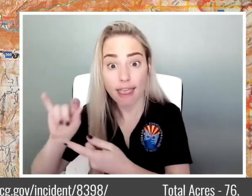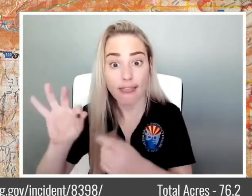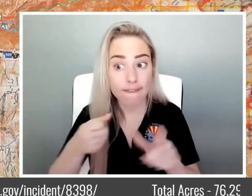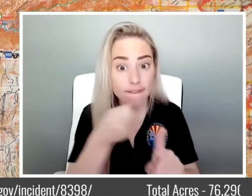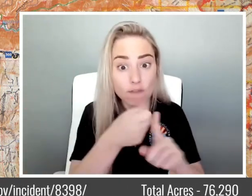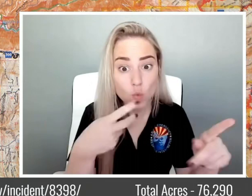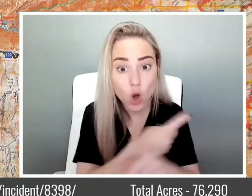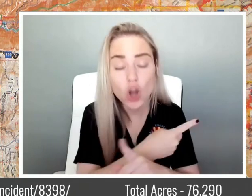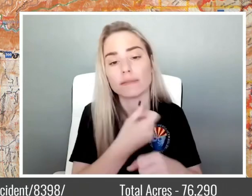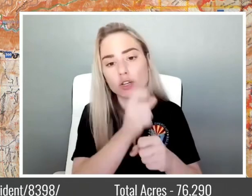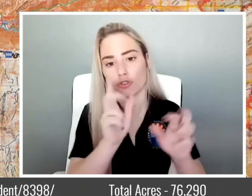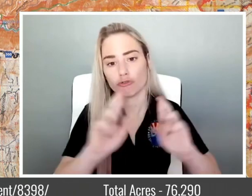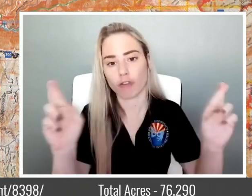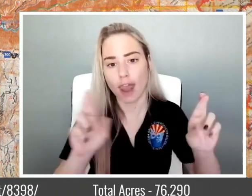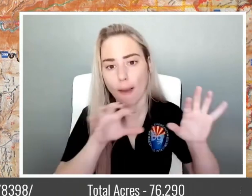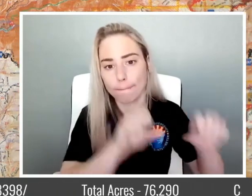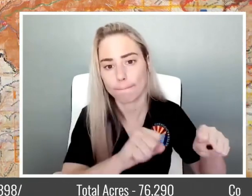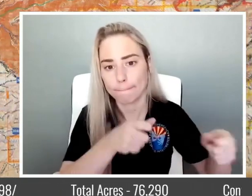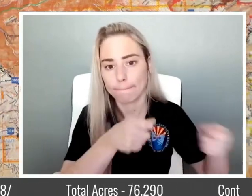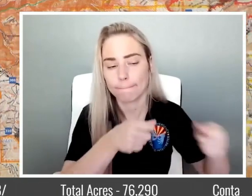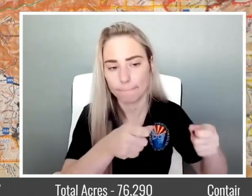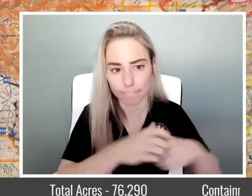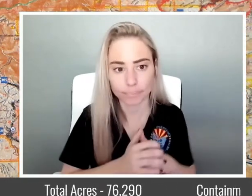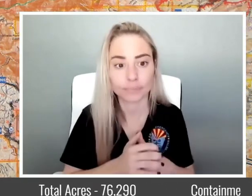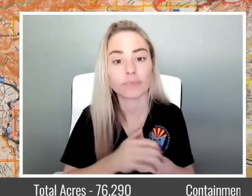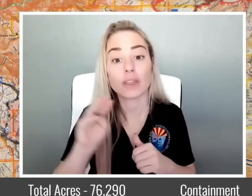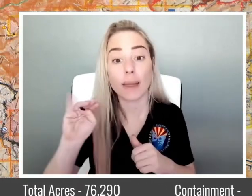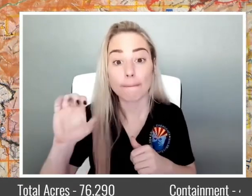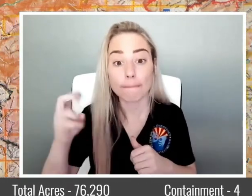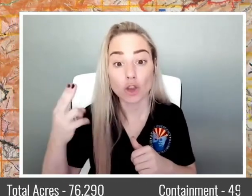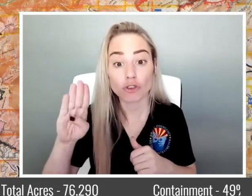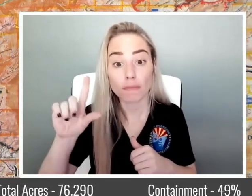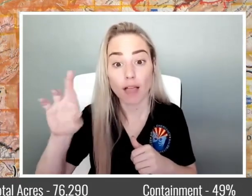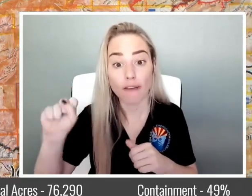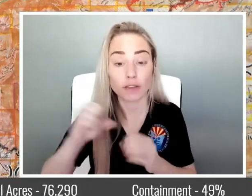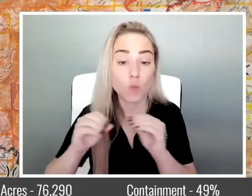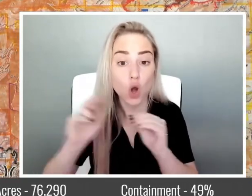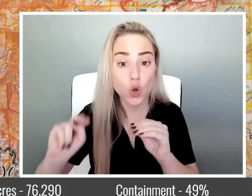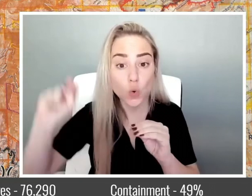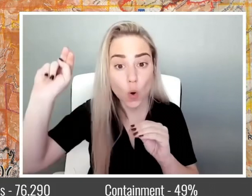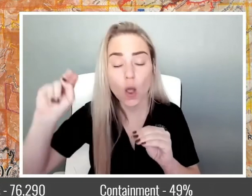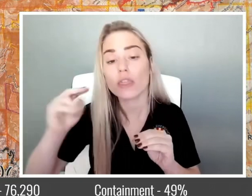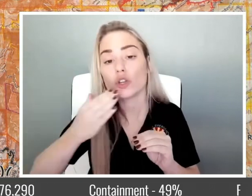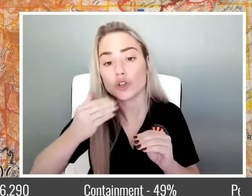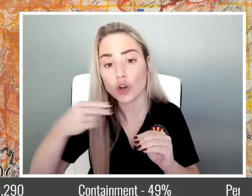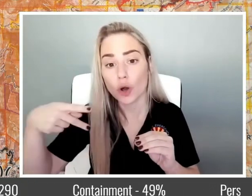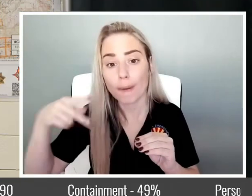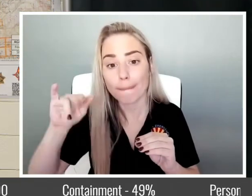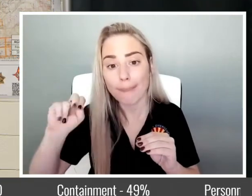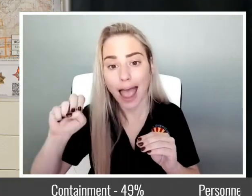them taken care of. Once you start getting past the Michigan Bluffs and up towards the Sugar Pine Road on the Forest Hill Road, it's a